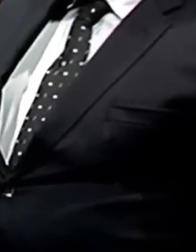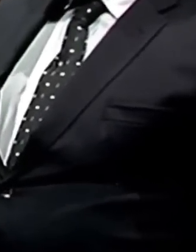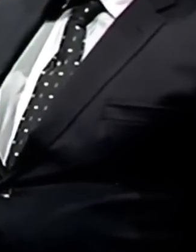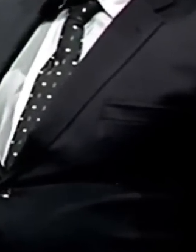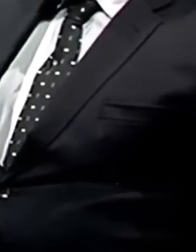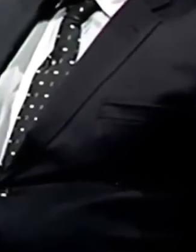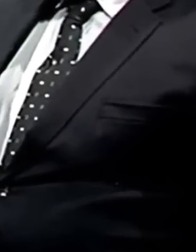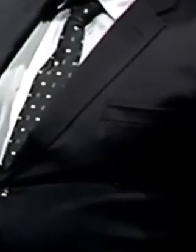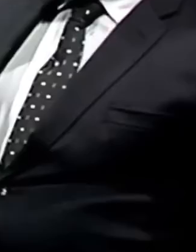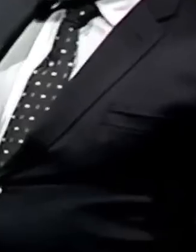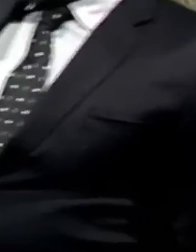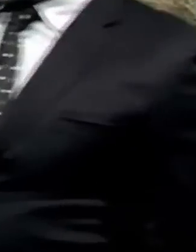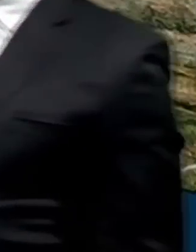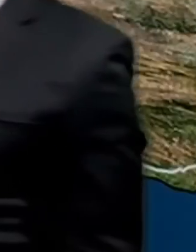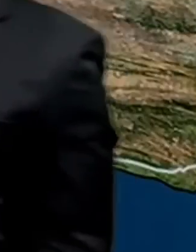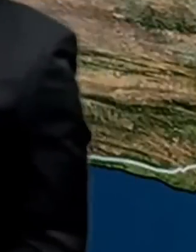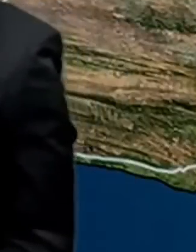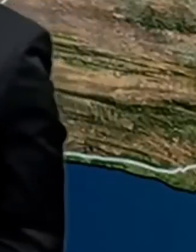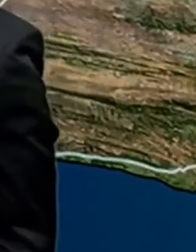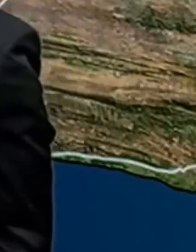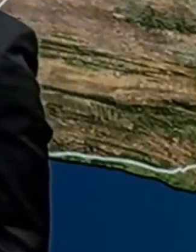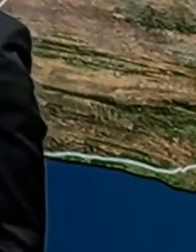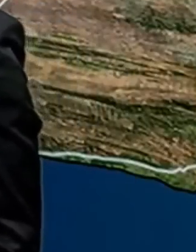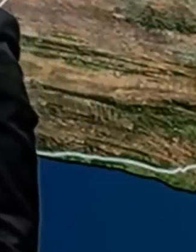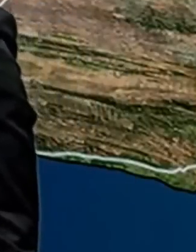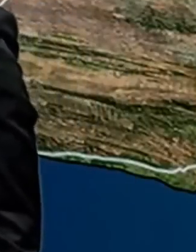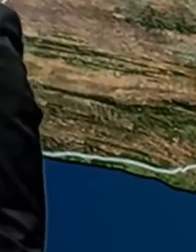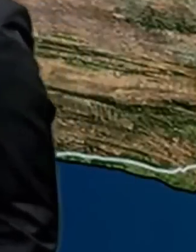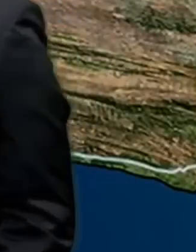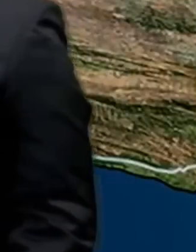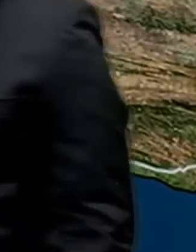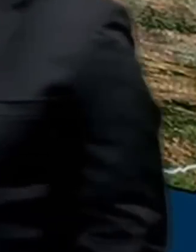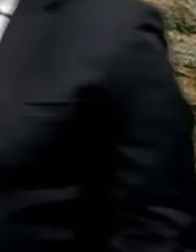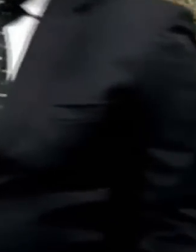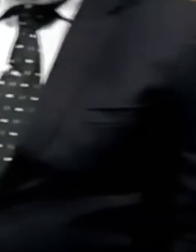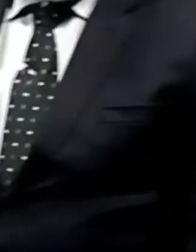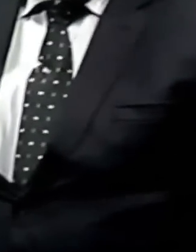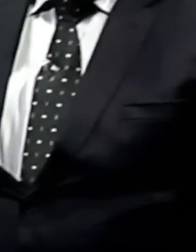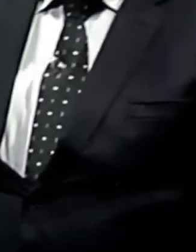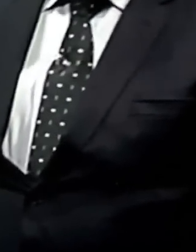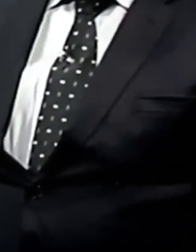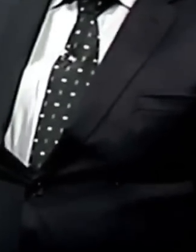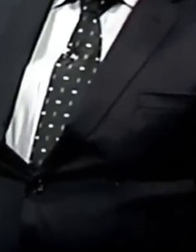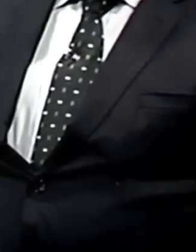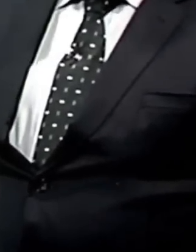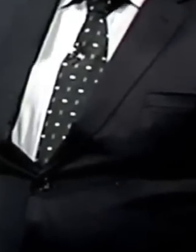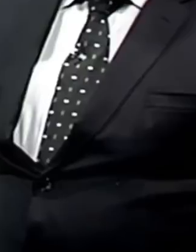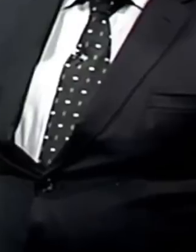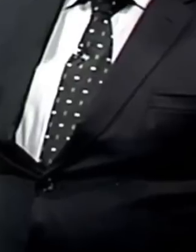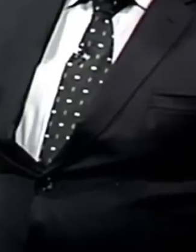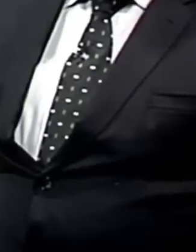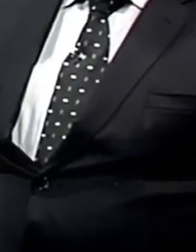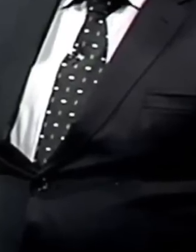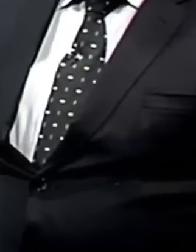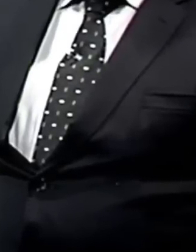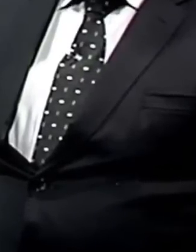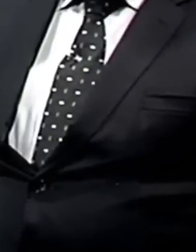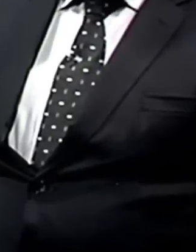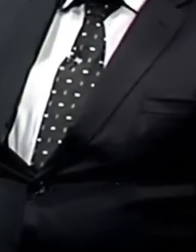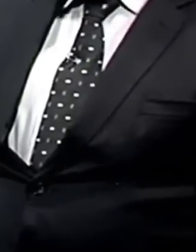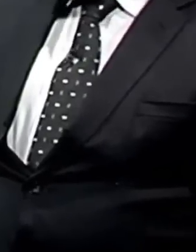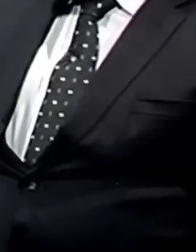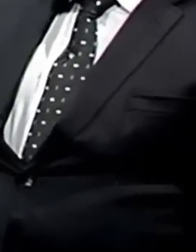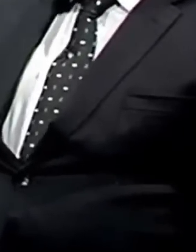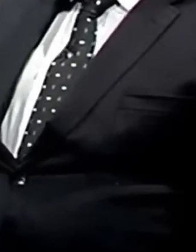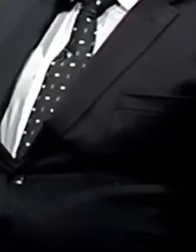maemo a futhumetse mona Riversdale go bela hape bele maemo a futhumetse Mantlan William e ka sala ka mane ka Vredendal province ya ka pale boya ka le province na ka pale boya e